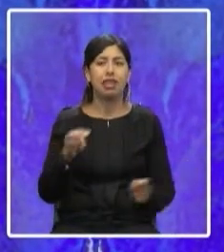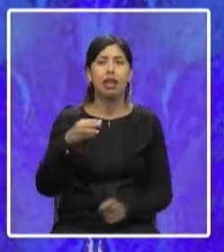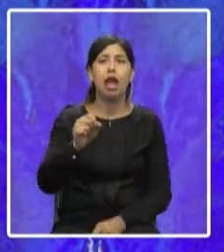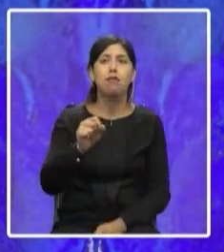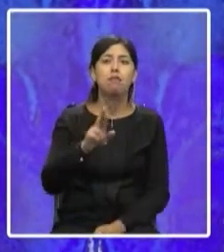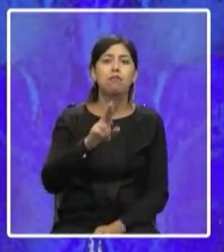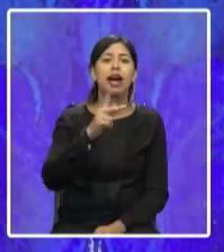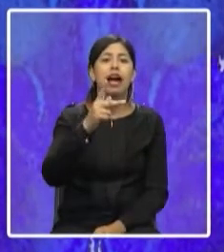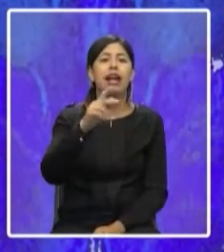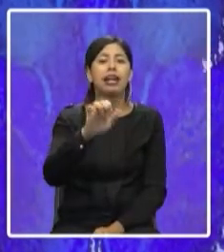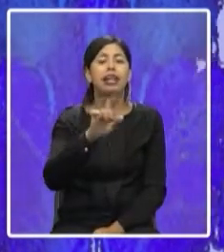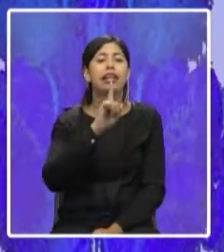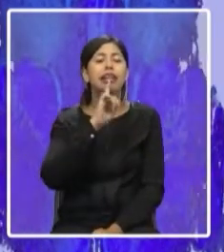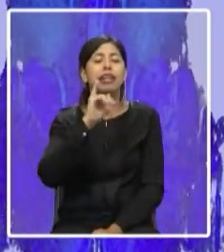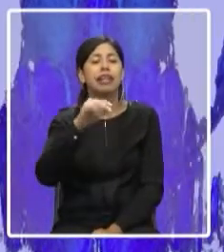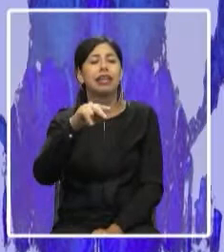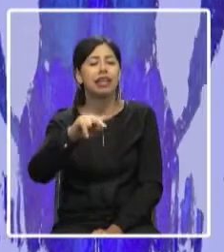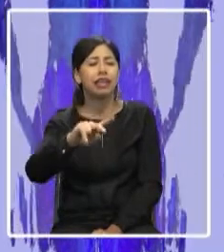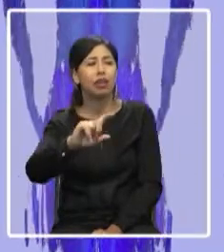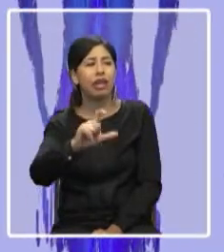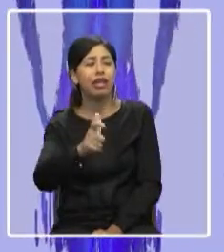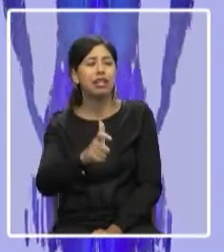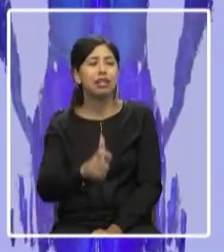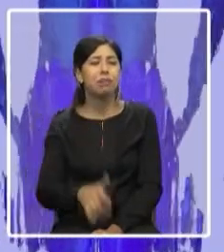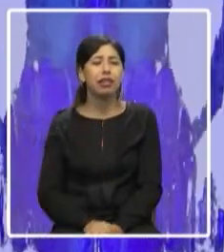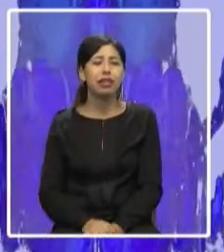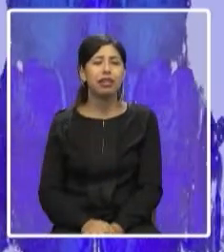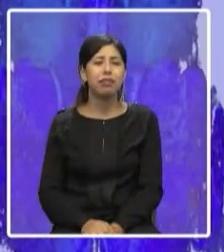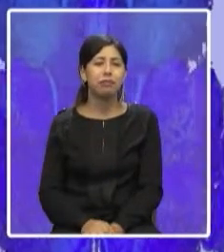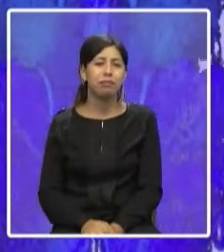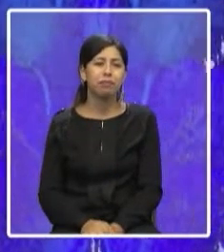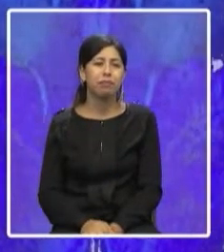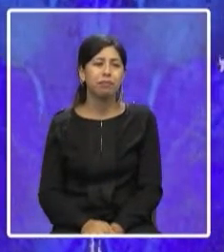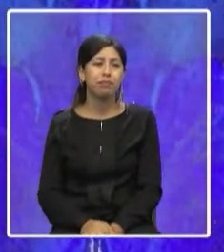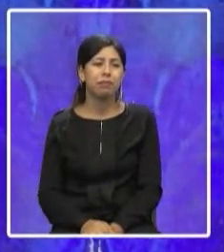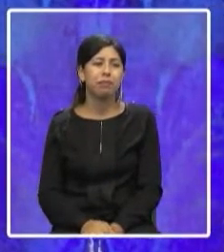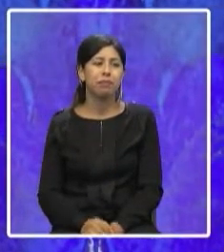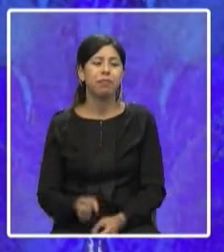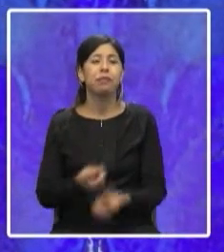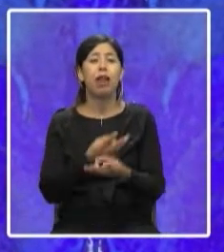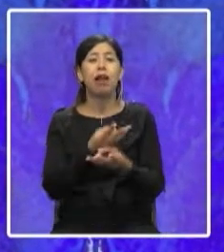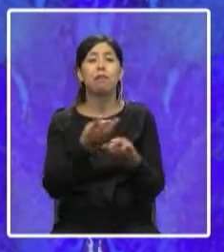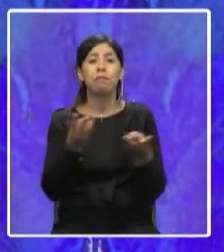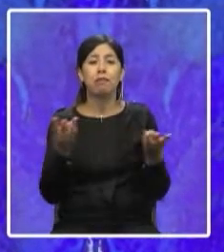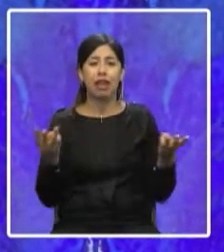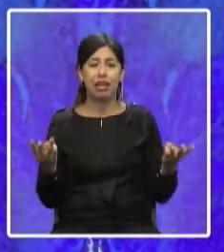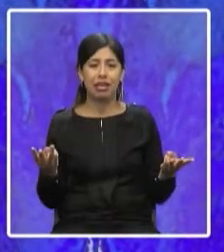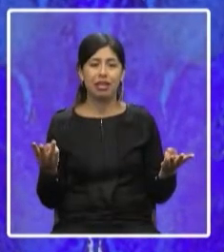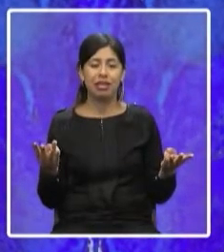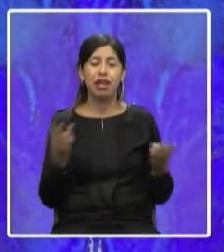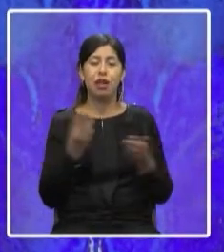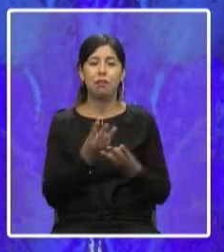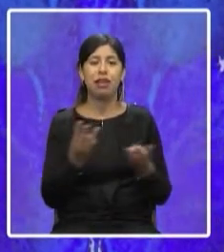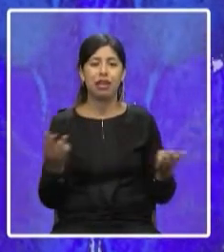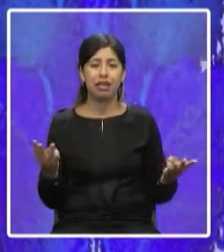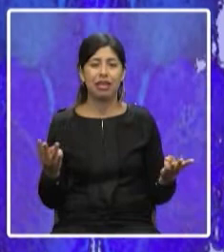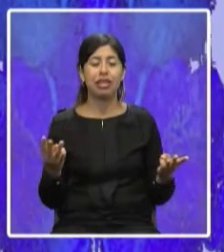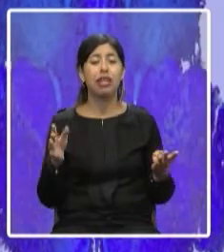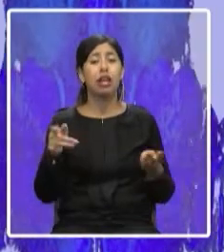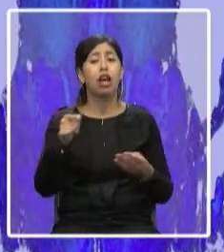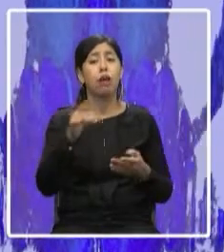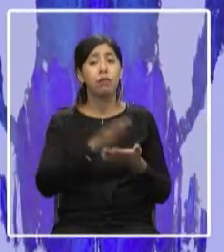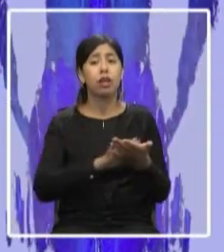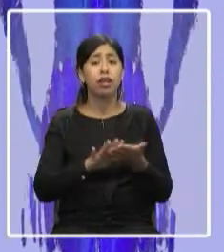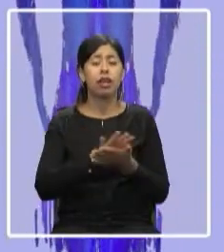analyses, staring at results, starting again. That's basically the line of work I'm in. There are tasks that have been automated, estimating